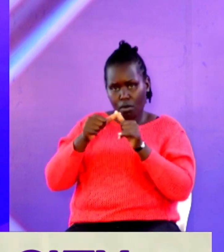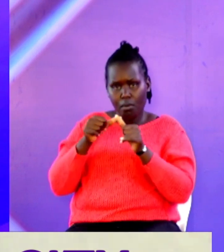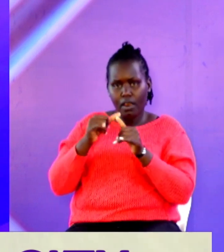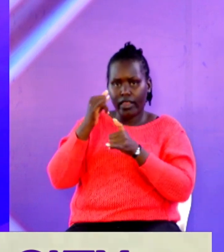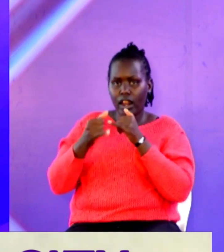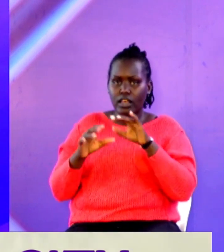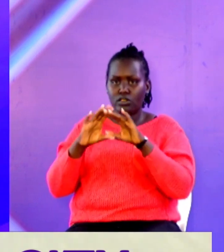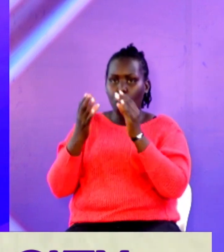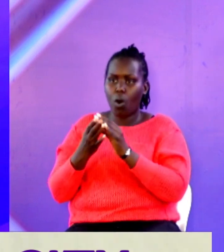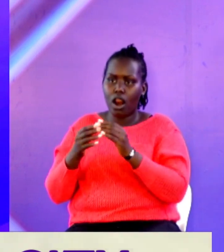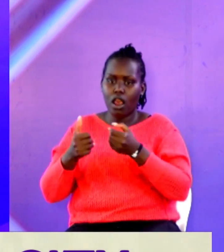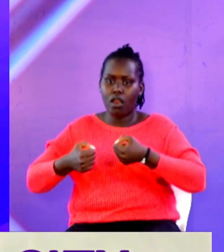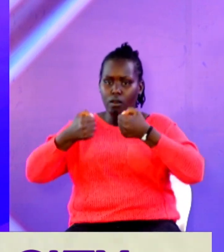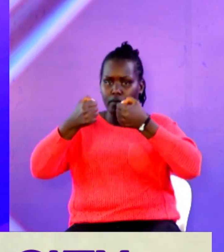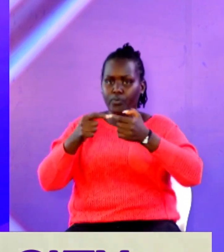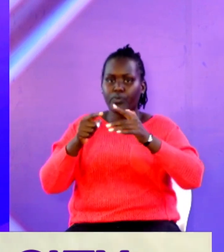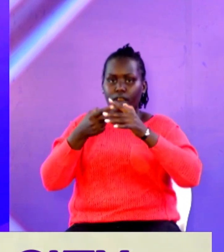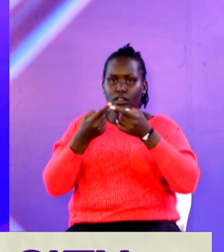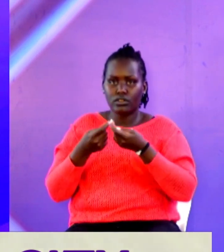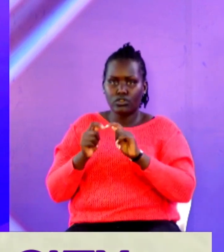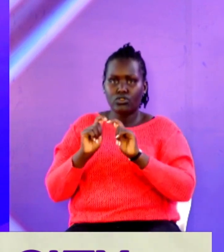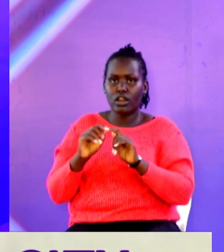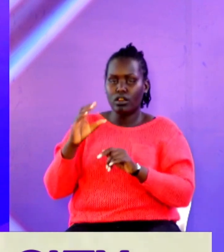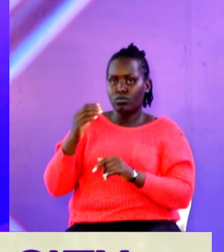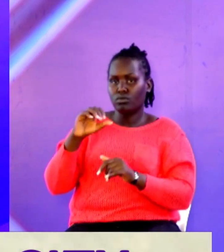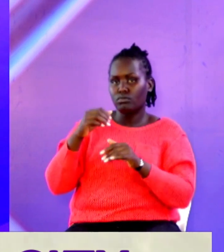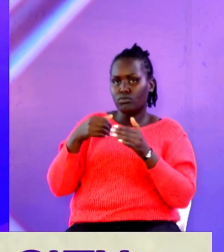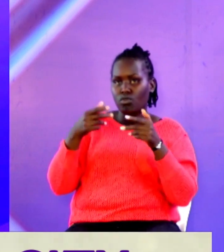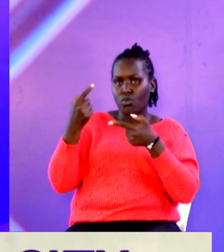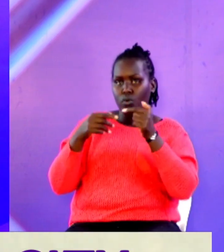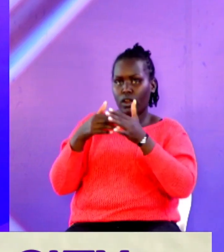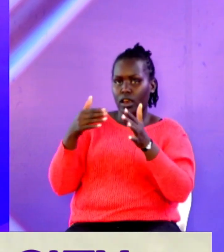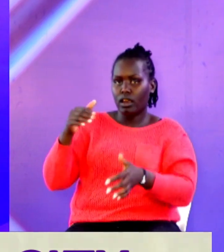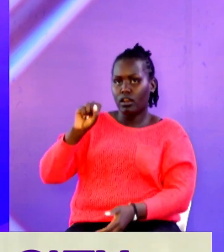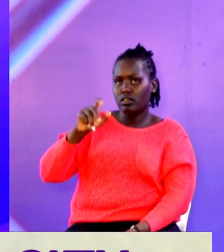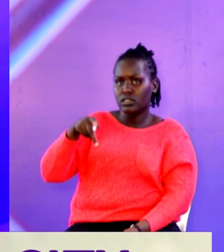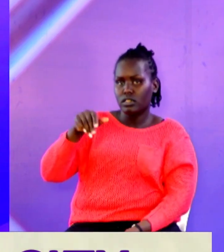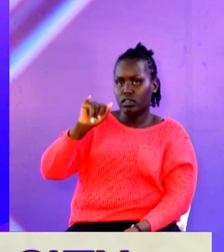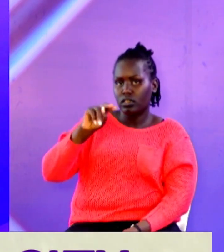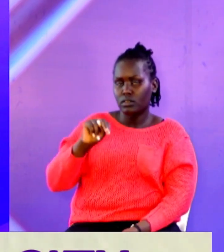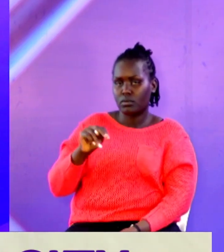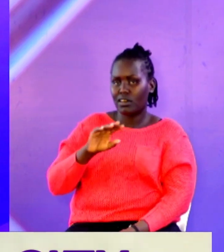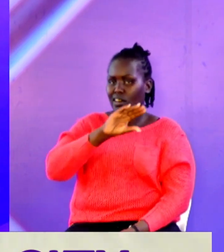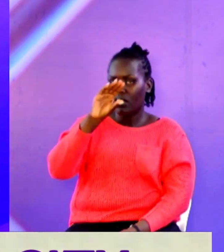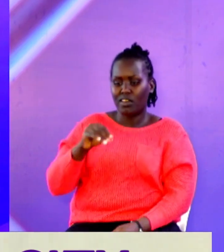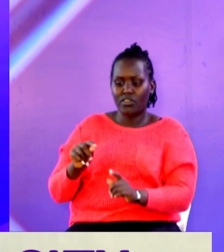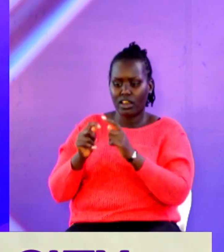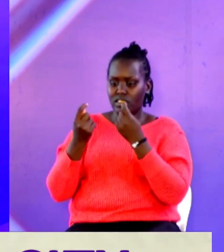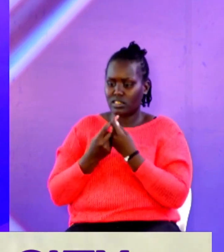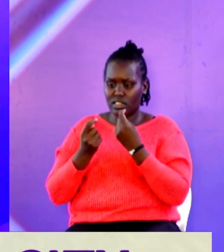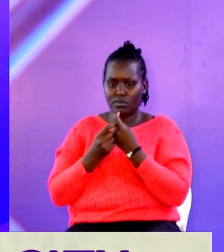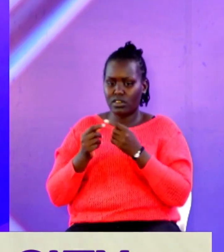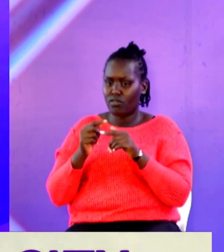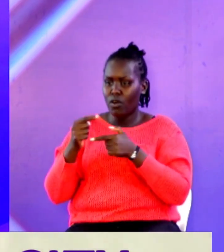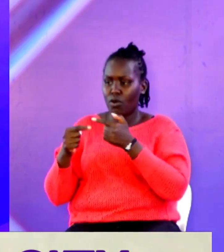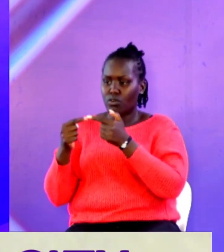Morocco even tried to beat Spain, and it went up to quarterfinal. No many African teams have gone to the quarterfinal of the World Cup.